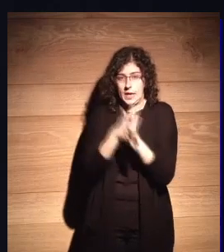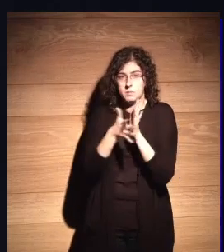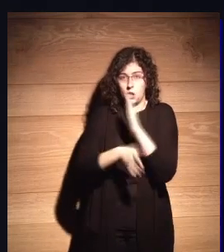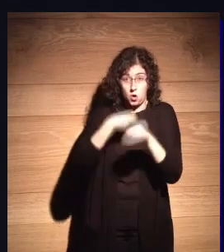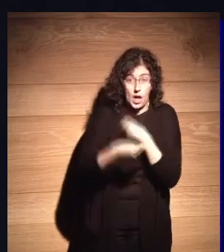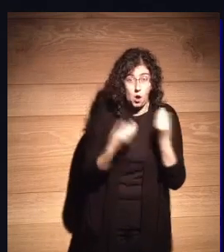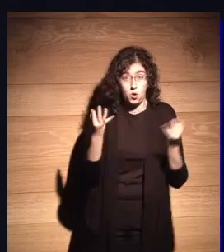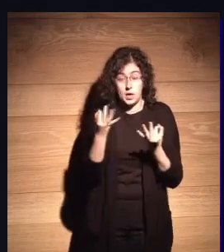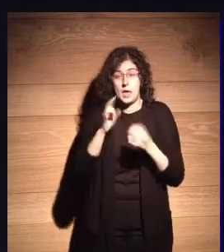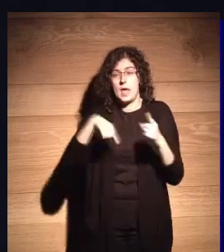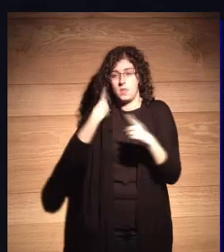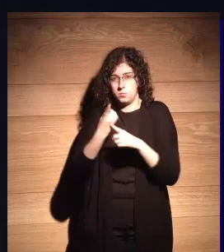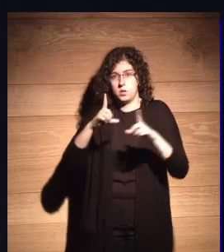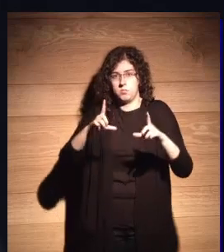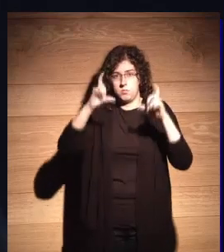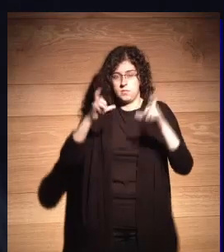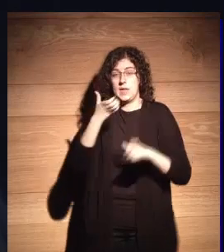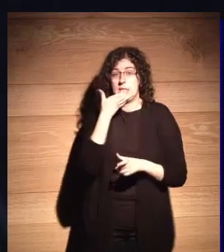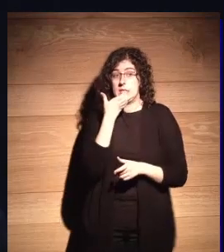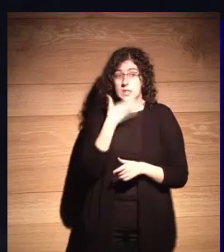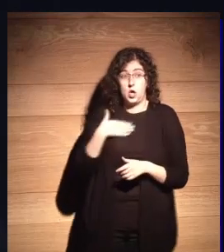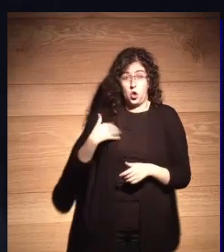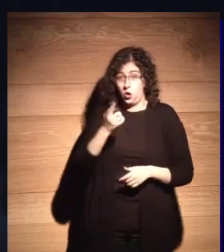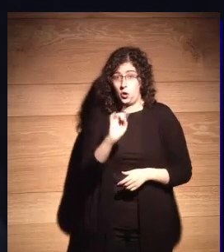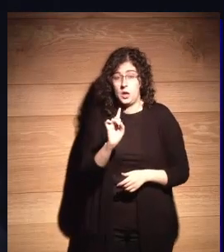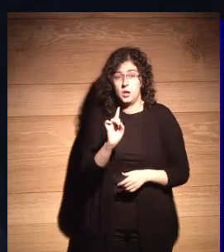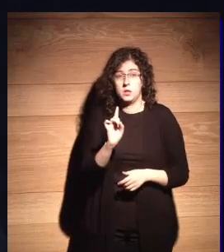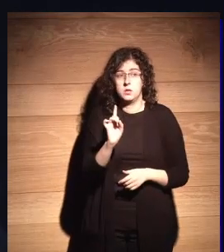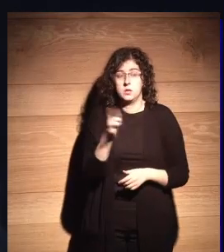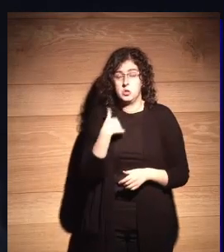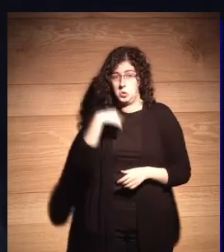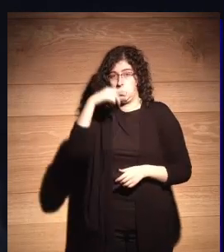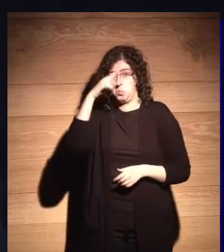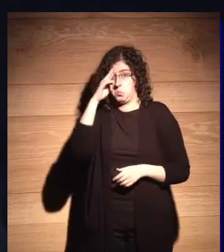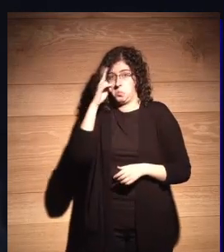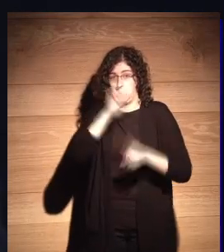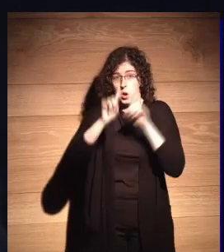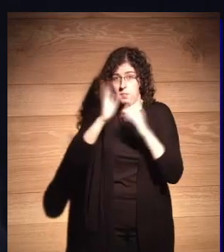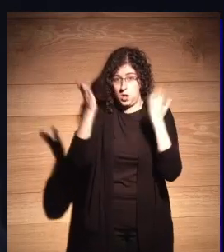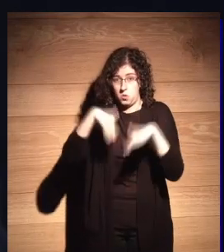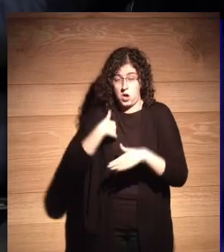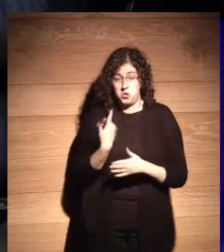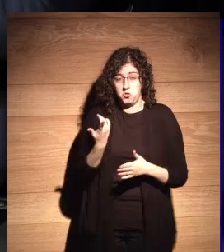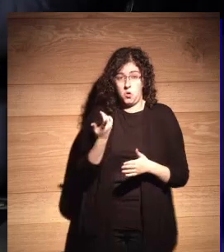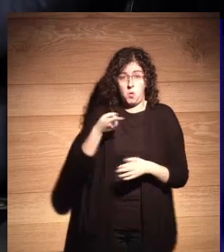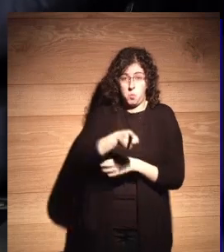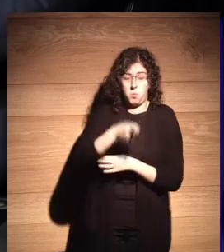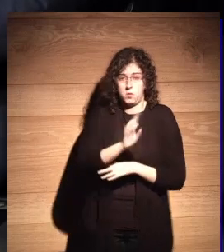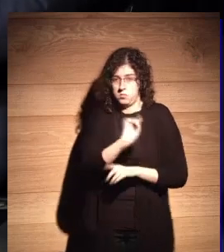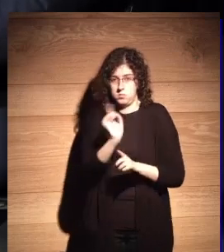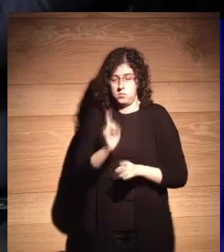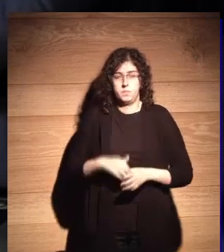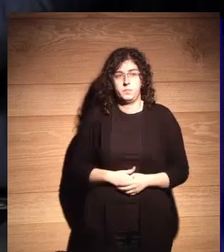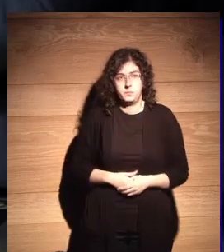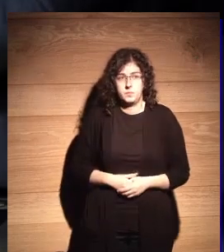said, if they don't want to do it, then that's fine. I never force anybody. And they don't want to see what you shoot later on, or